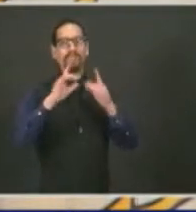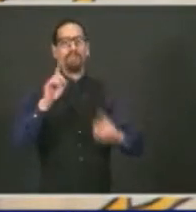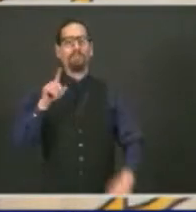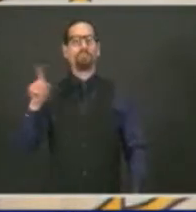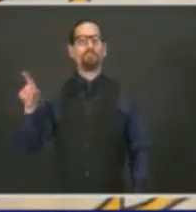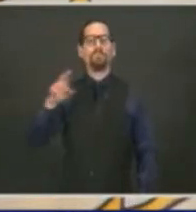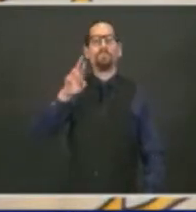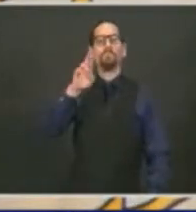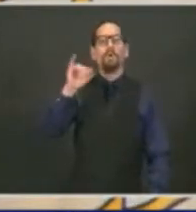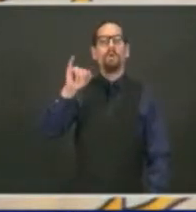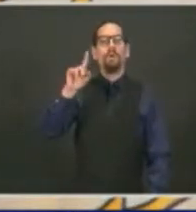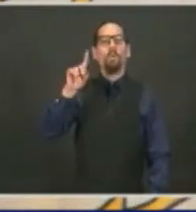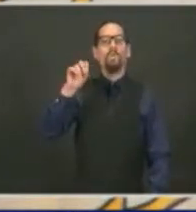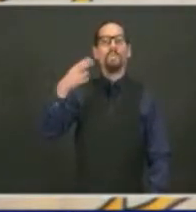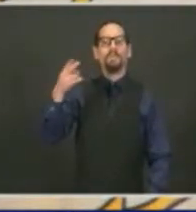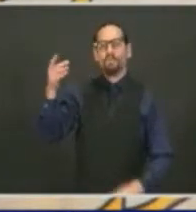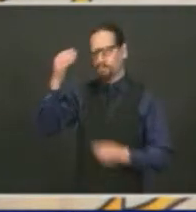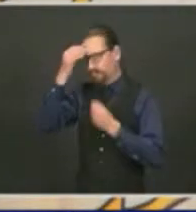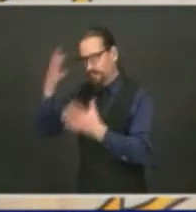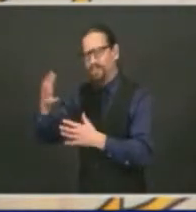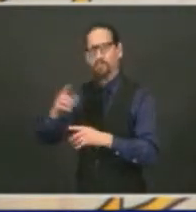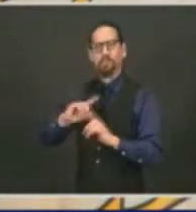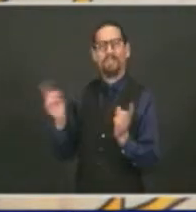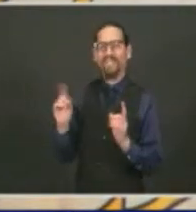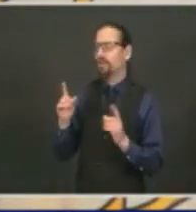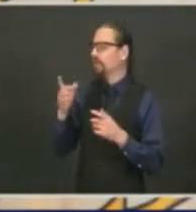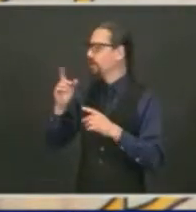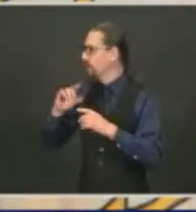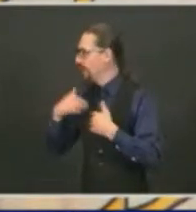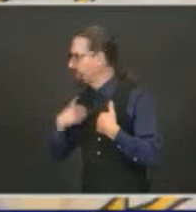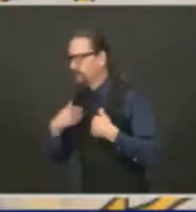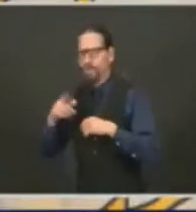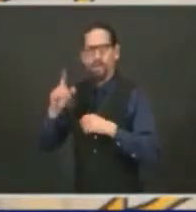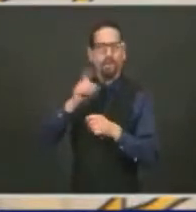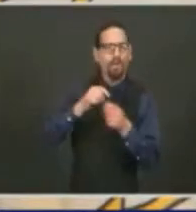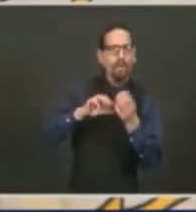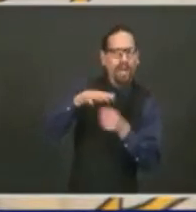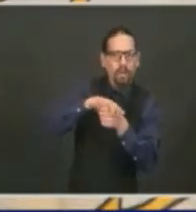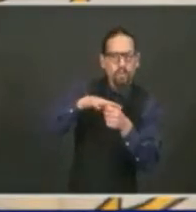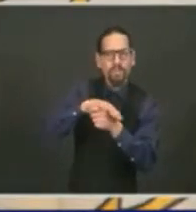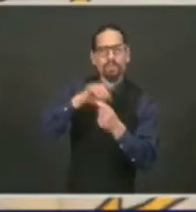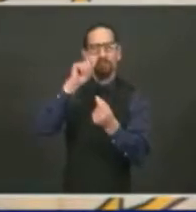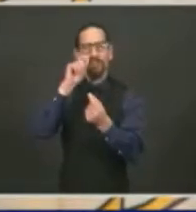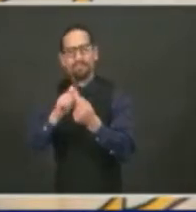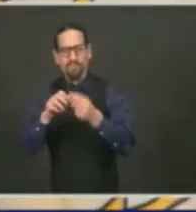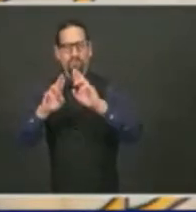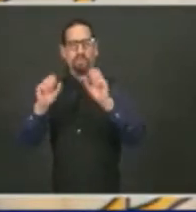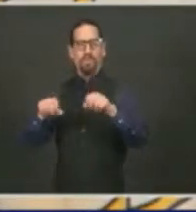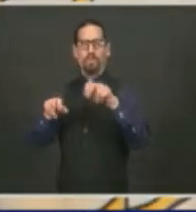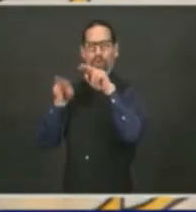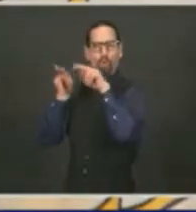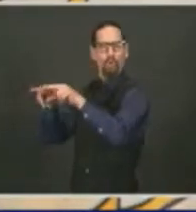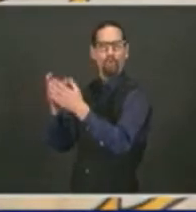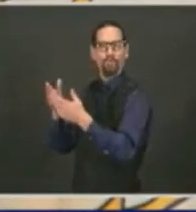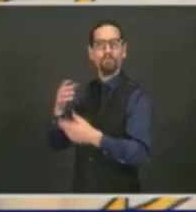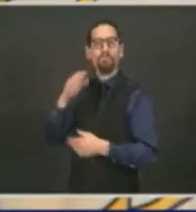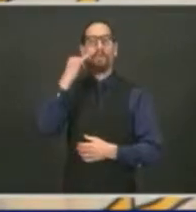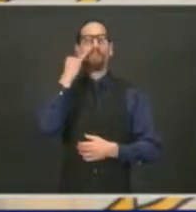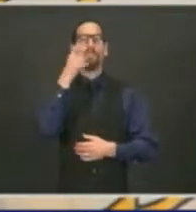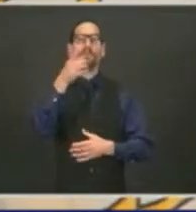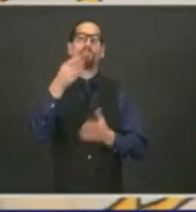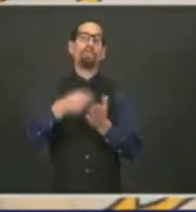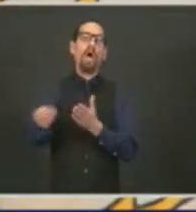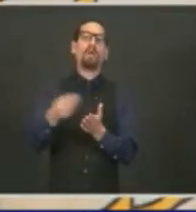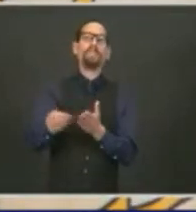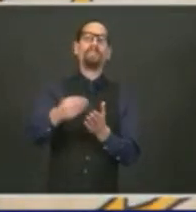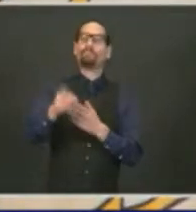they are, go to the Department of Health and you'll see the list. But otherwise, as you're out and about doing what you need to do with people you live